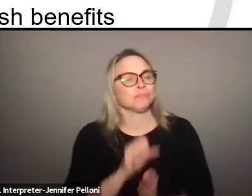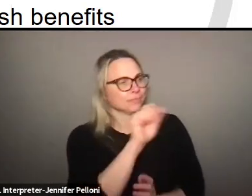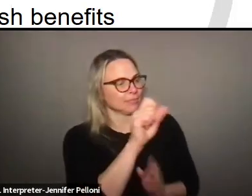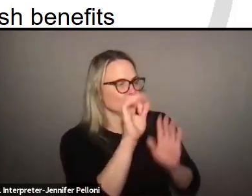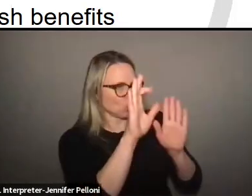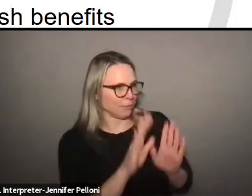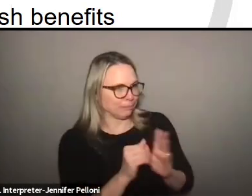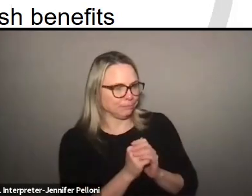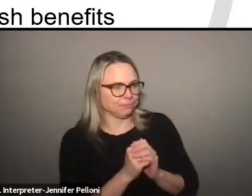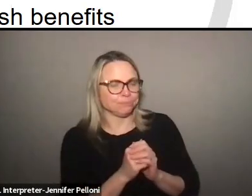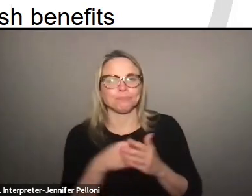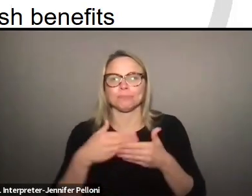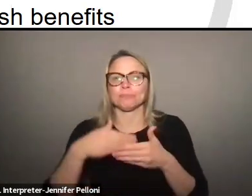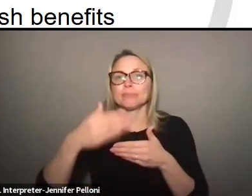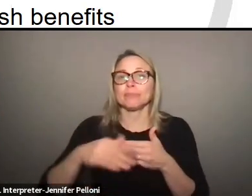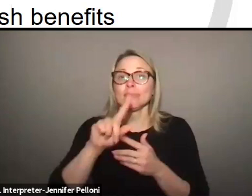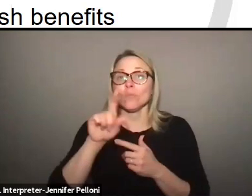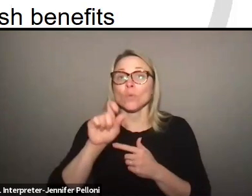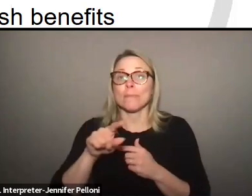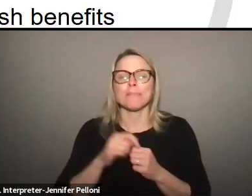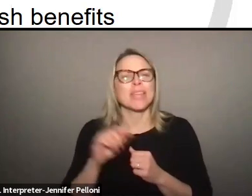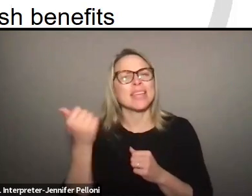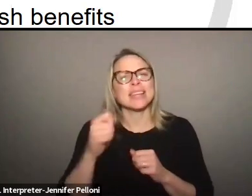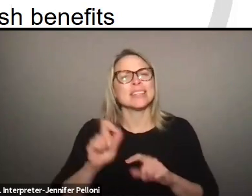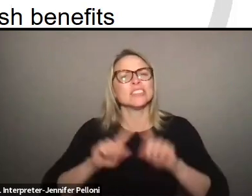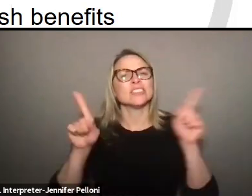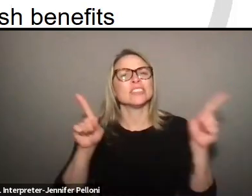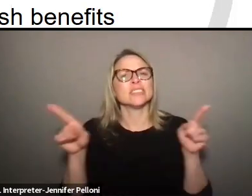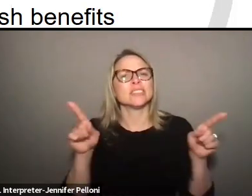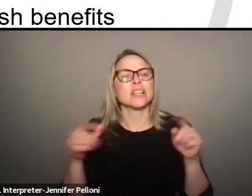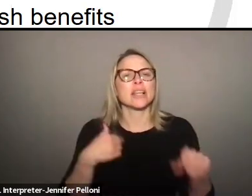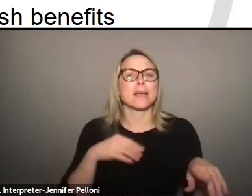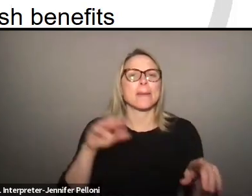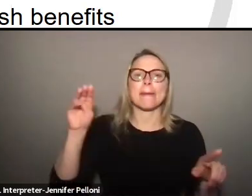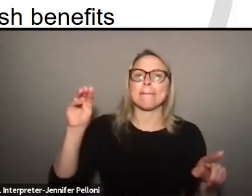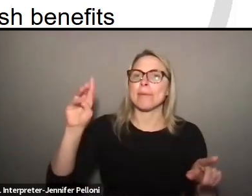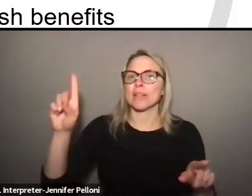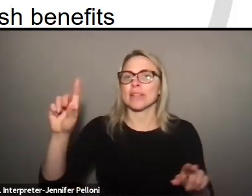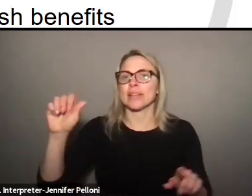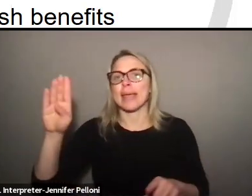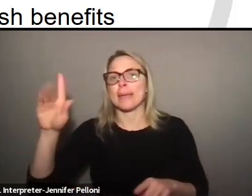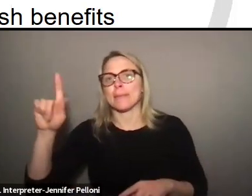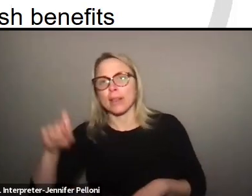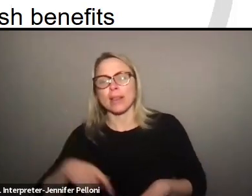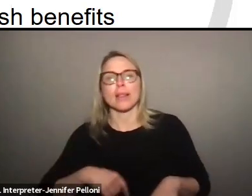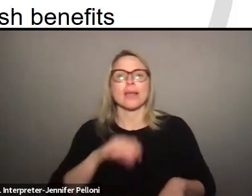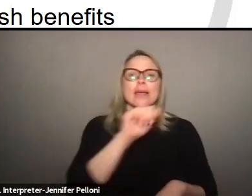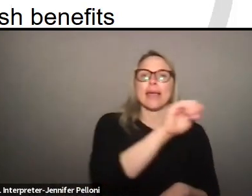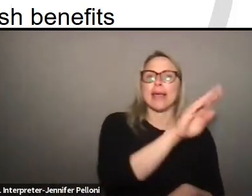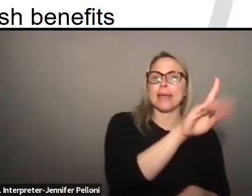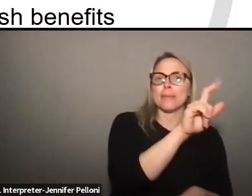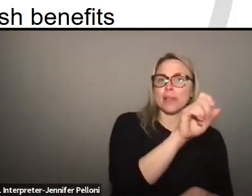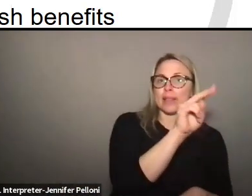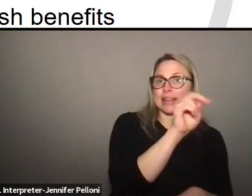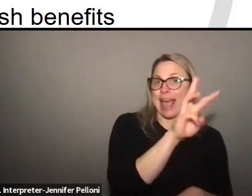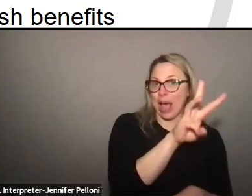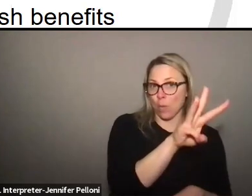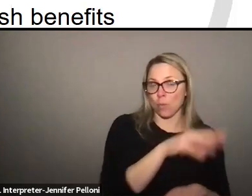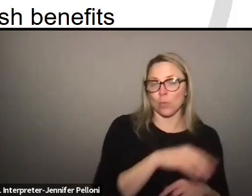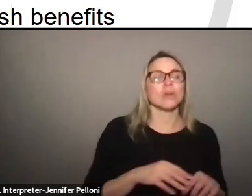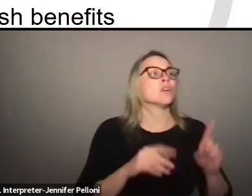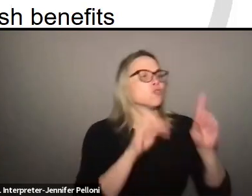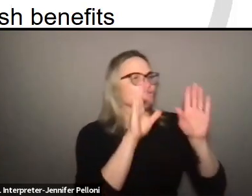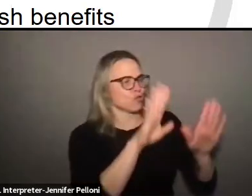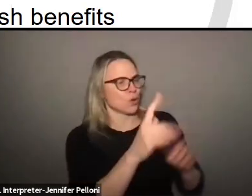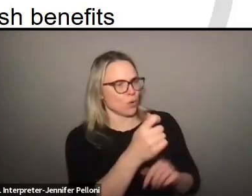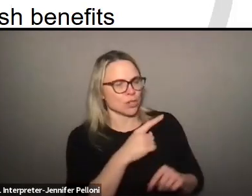great. Okay, next is there any difference from Maryland Able and Able Now? Great question. So